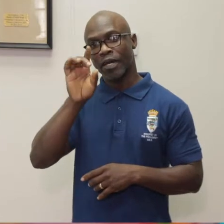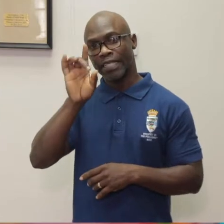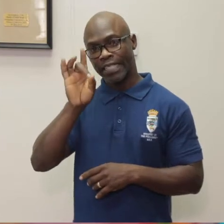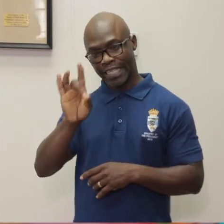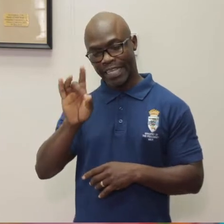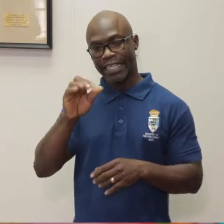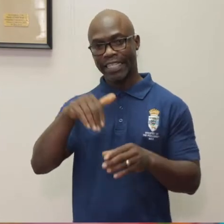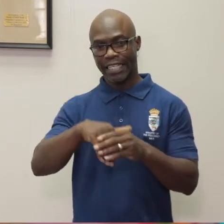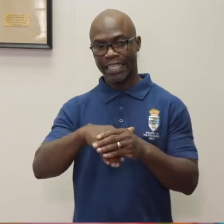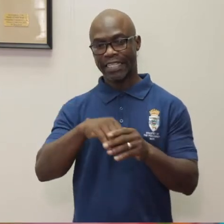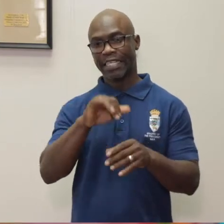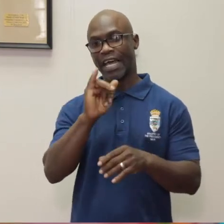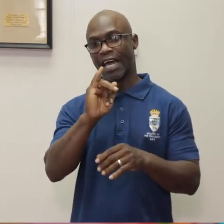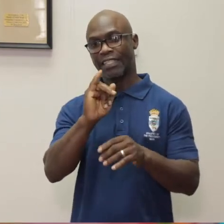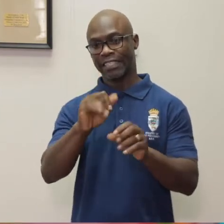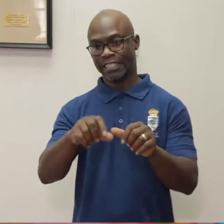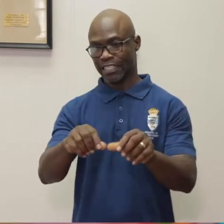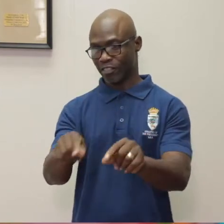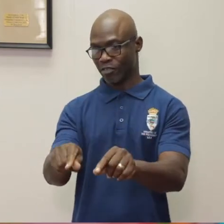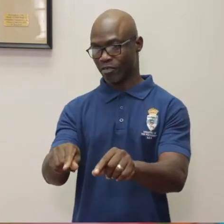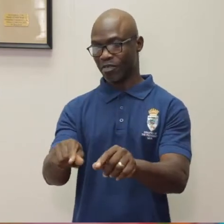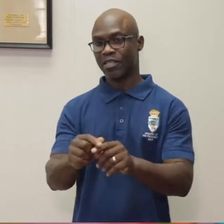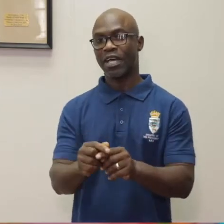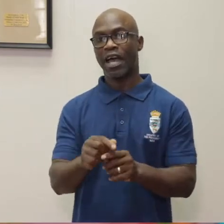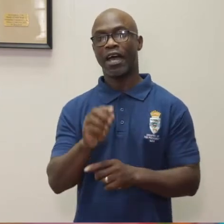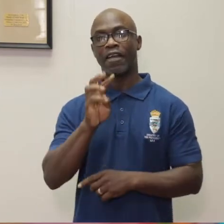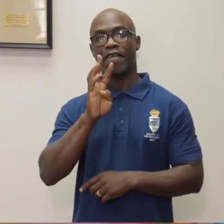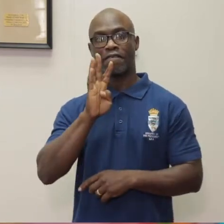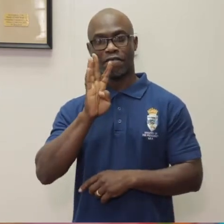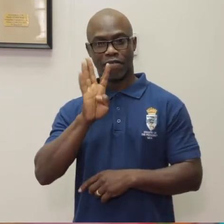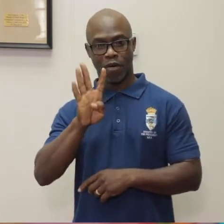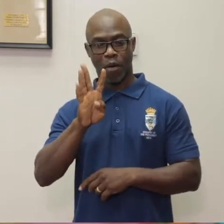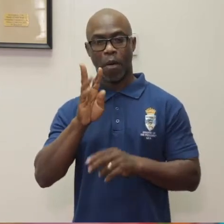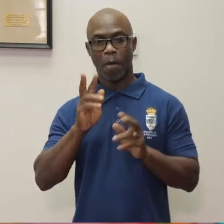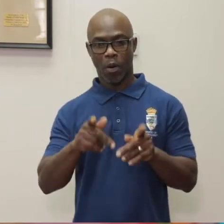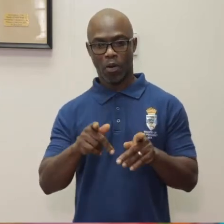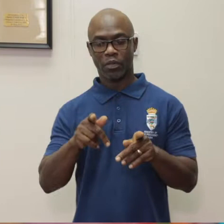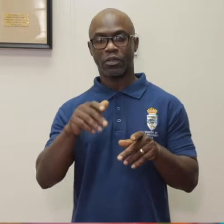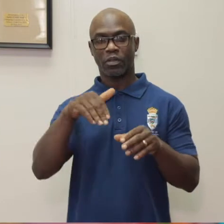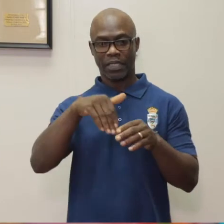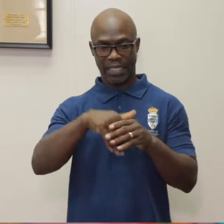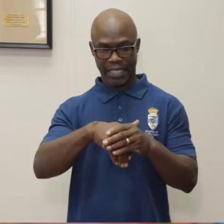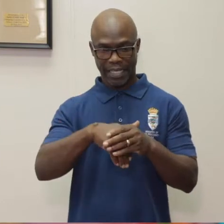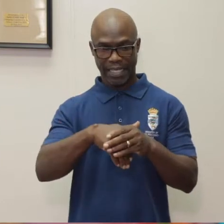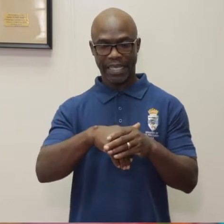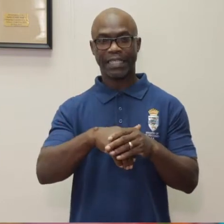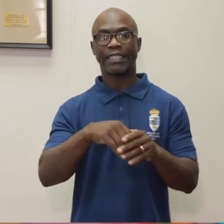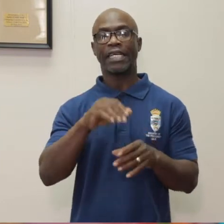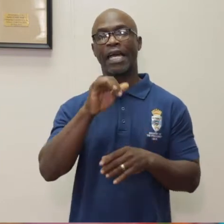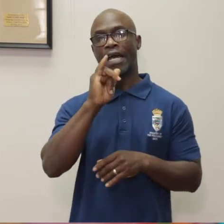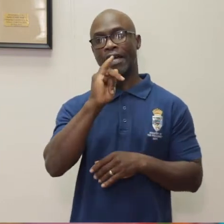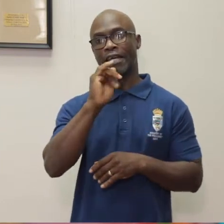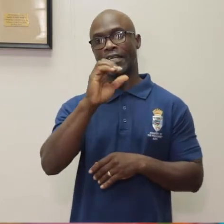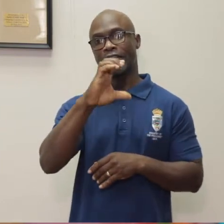isolation. And there are 4 persons in our COVID-19 ICU.